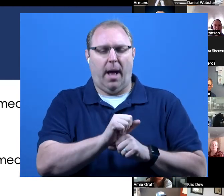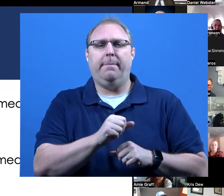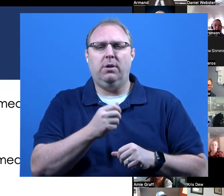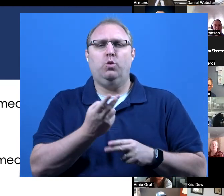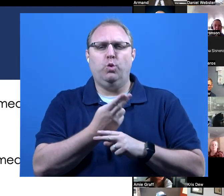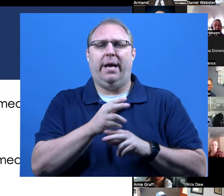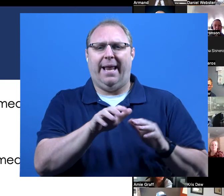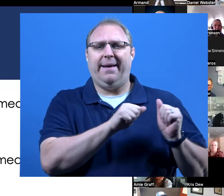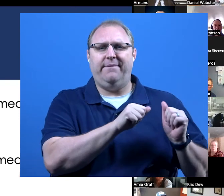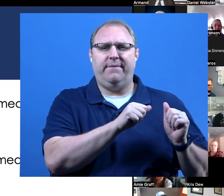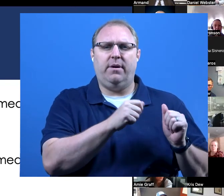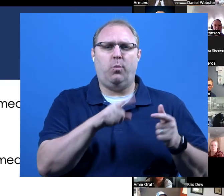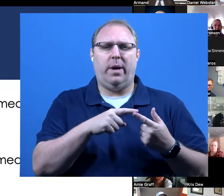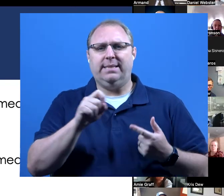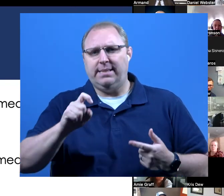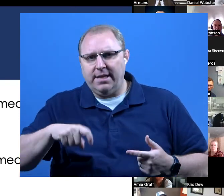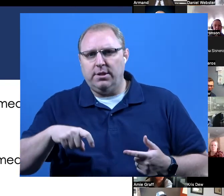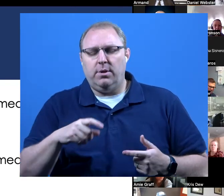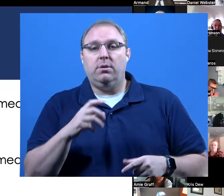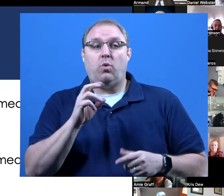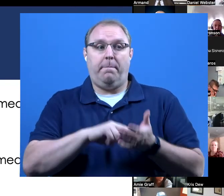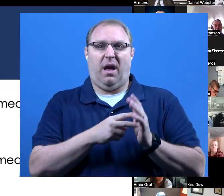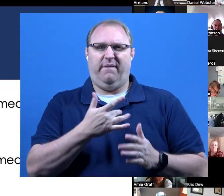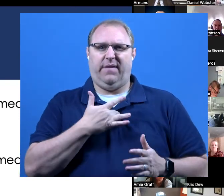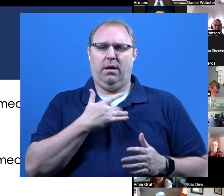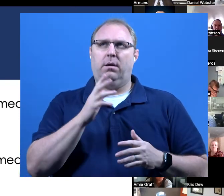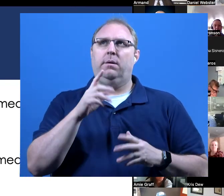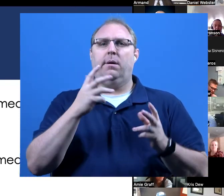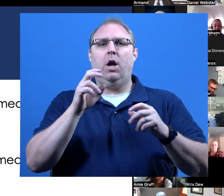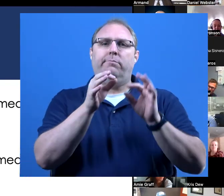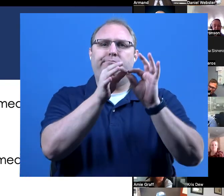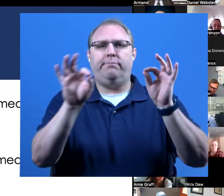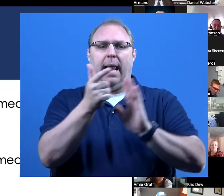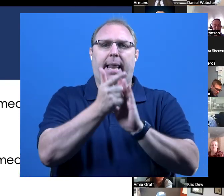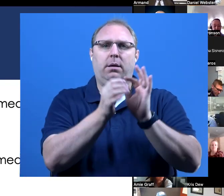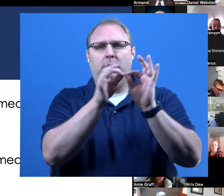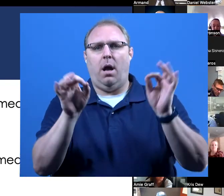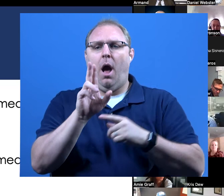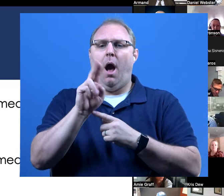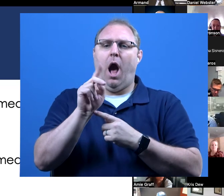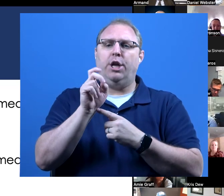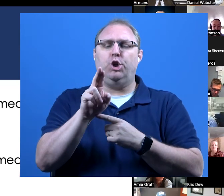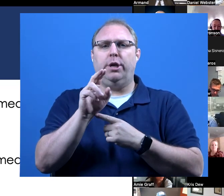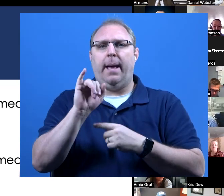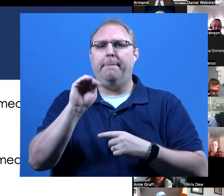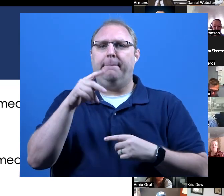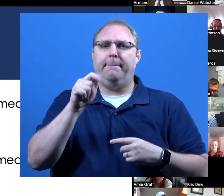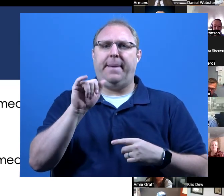medication, just because you're prescribed that, it's still, you have to come to work with the ability to do the job and be